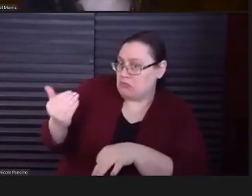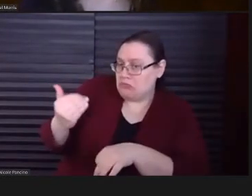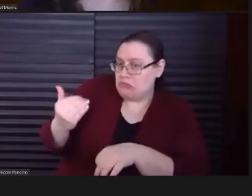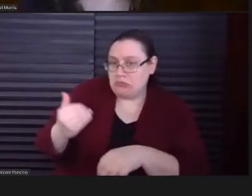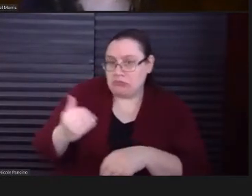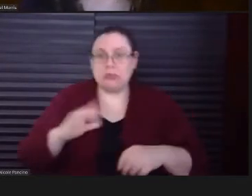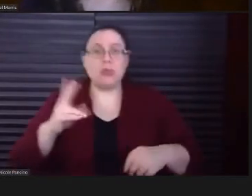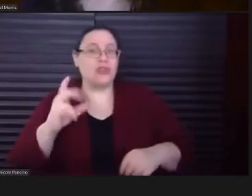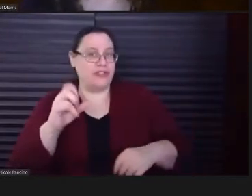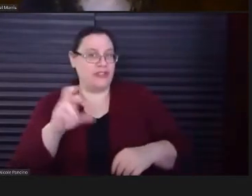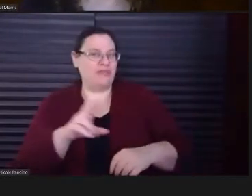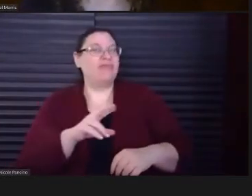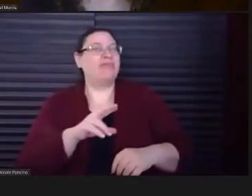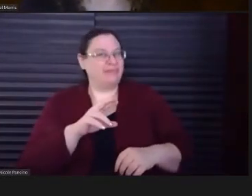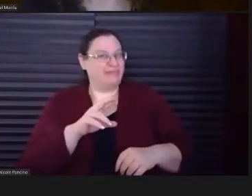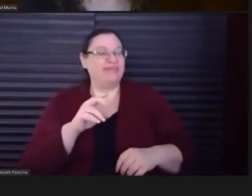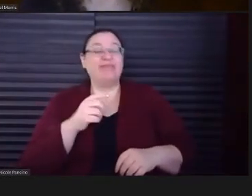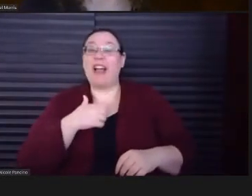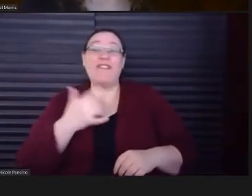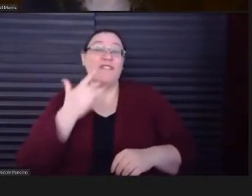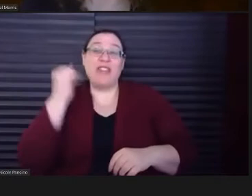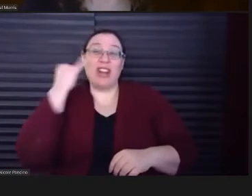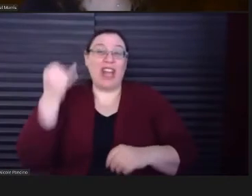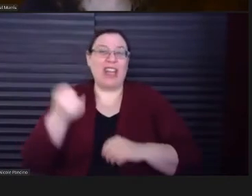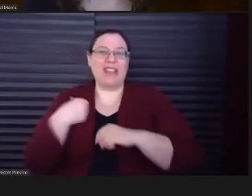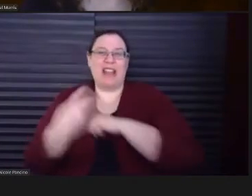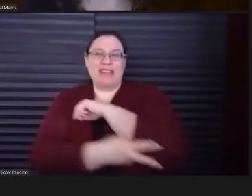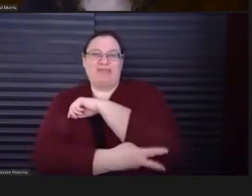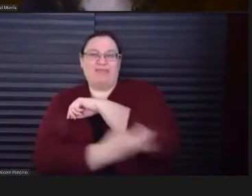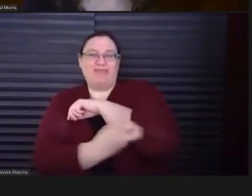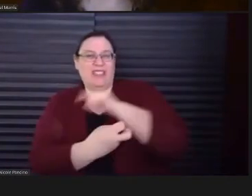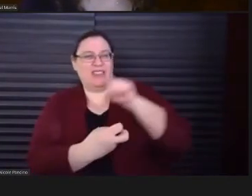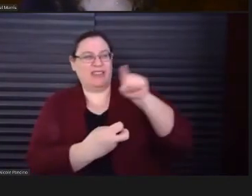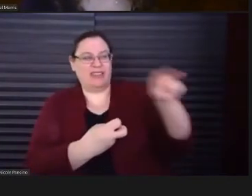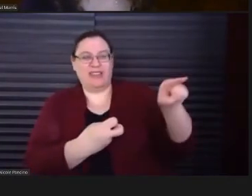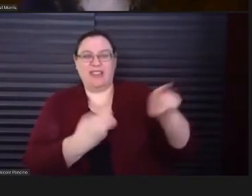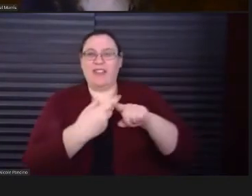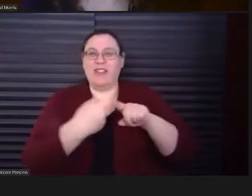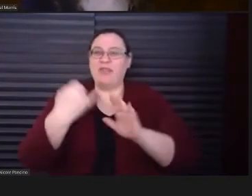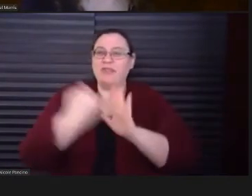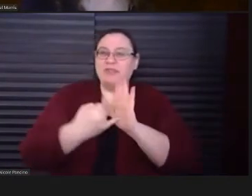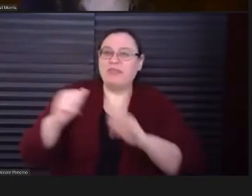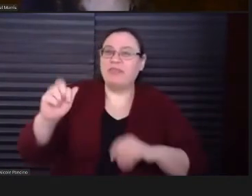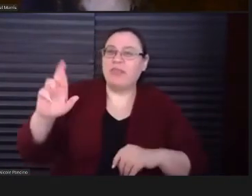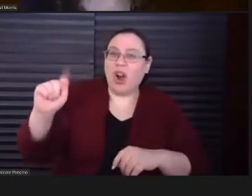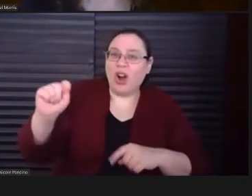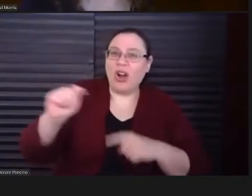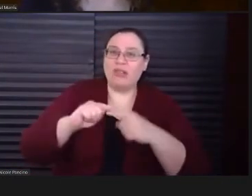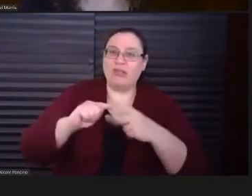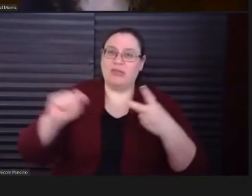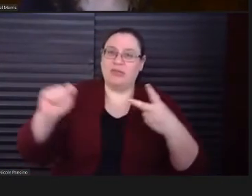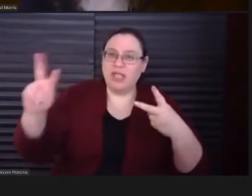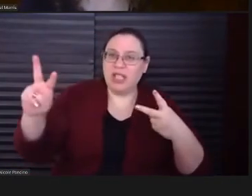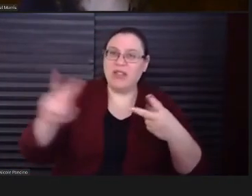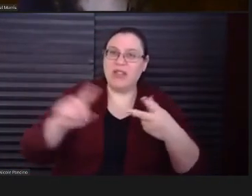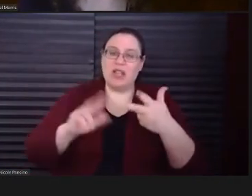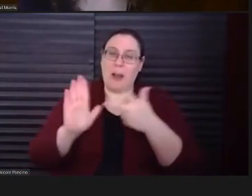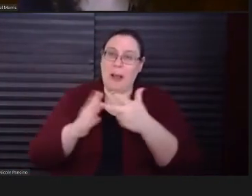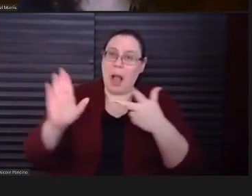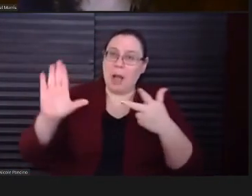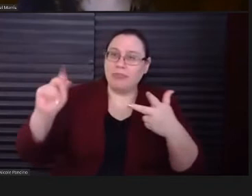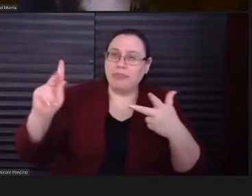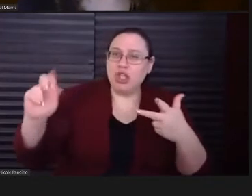have to admit, I probably steal my favorite ideas from art and television and books. I mean, for me, the long-term